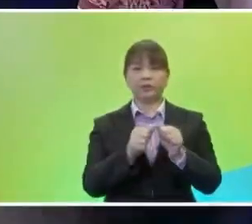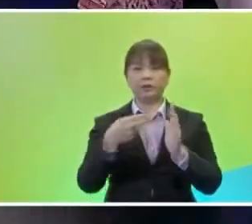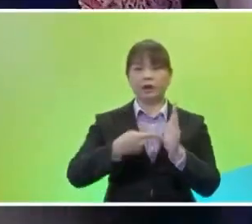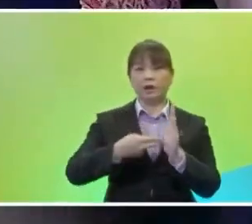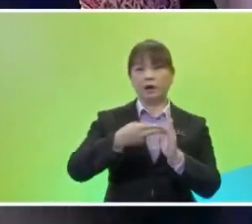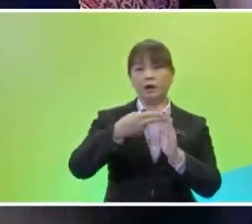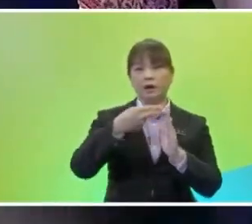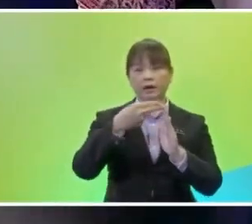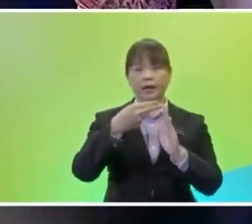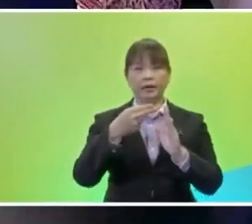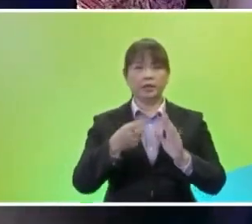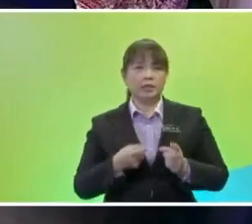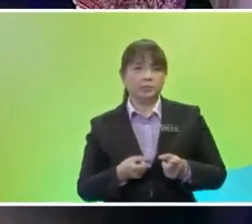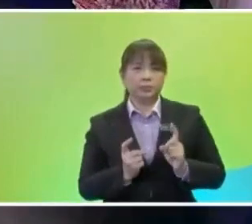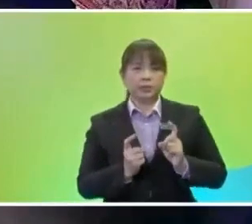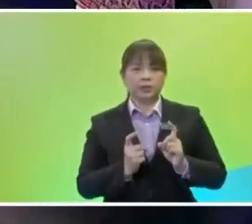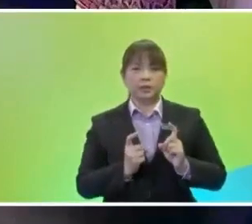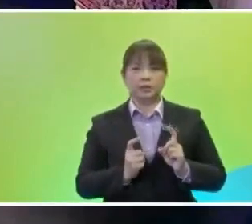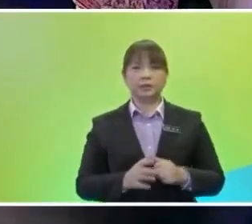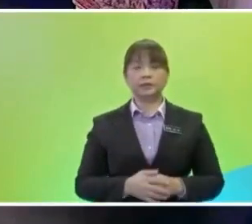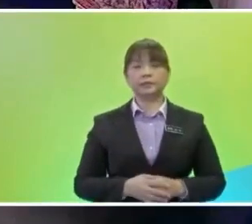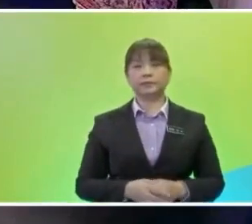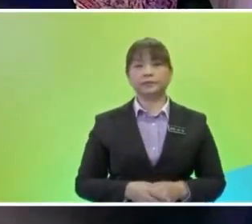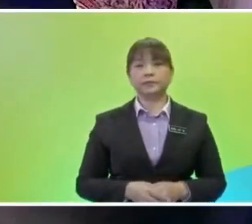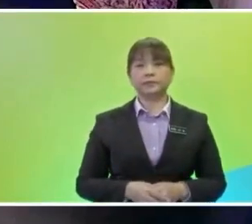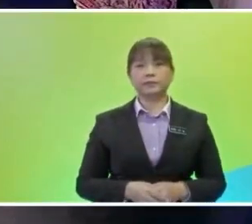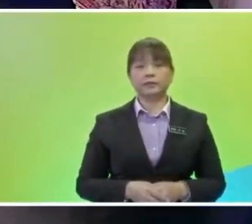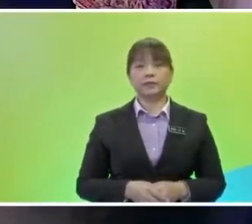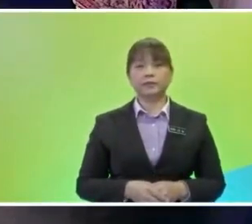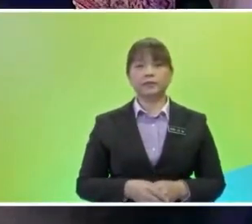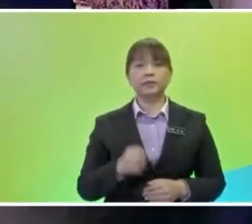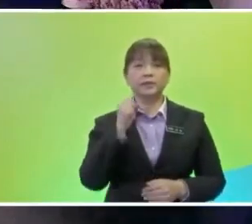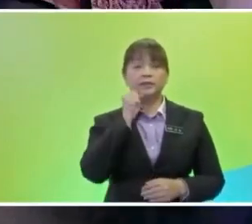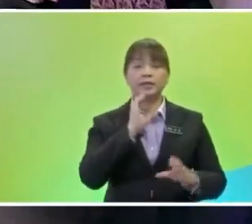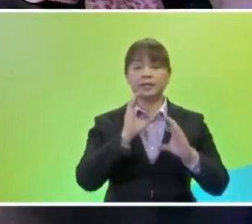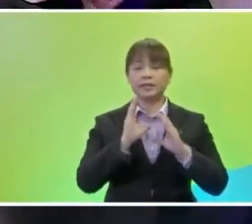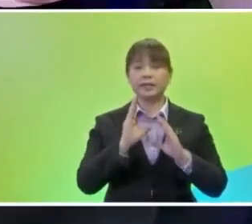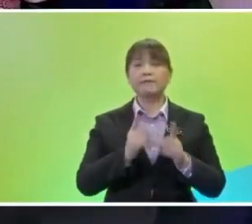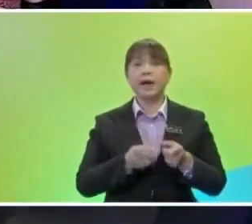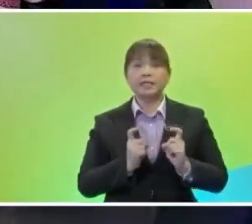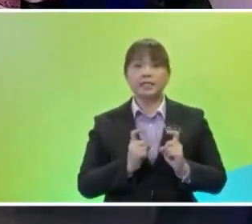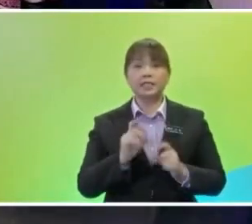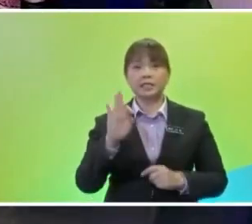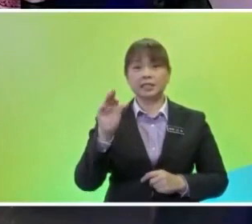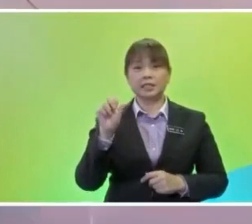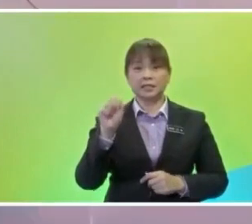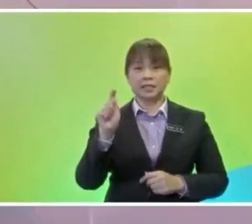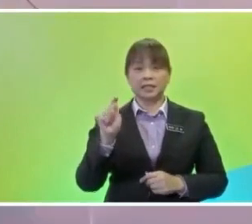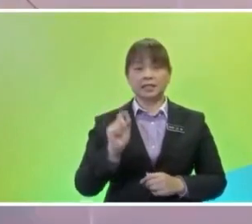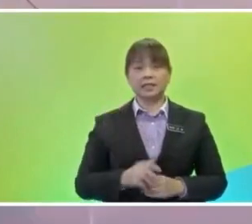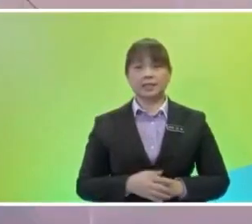is moving in high speed? Speed. Oh, teacher, I know. Fast. Fast. Mm. Okay.